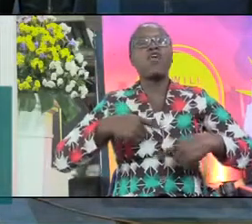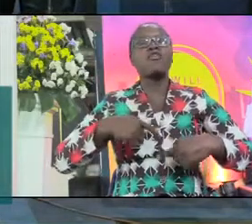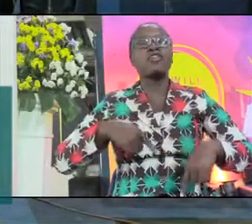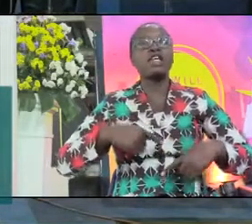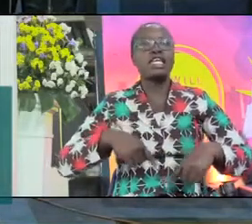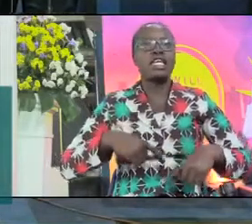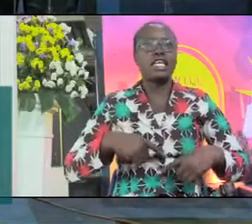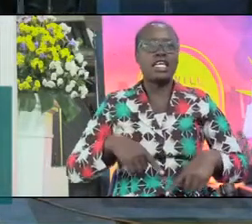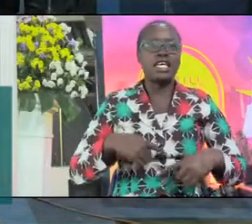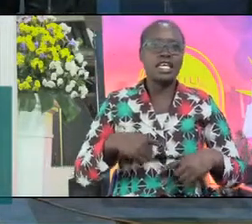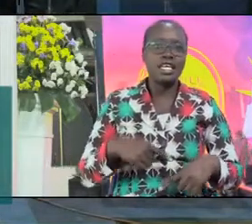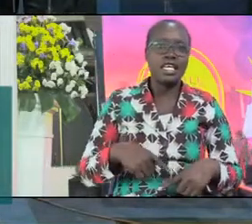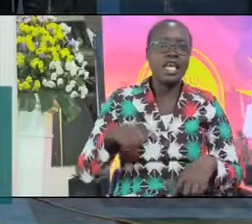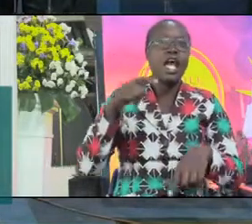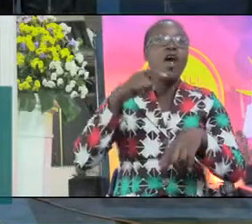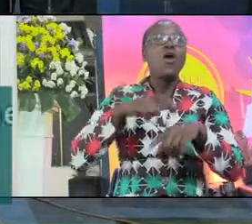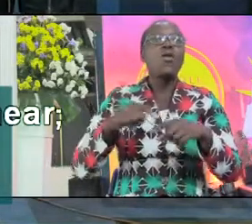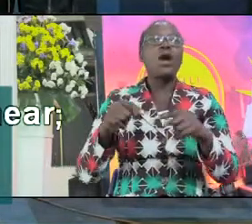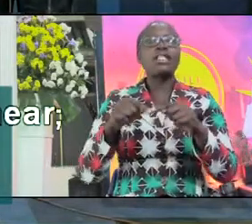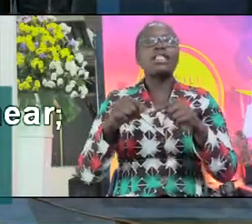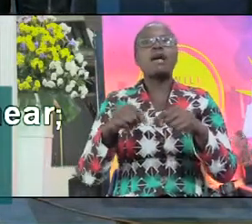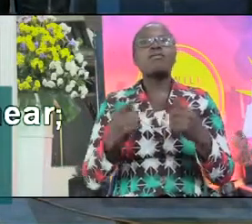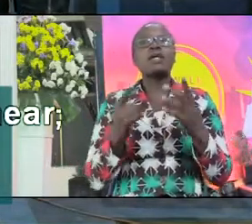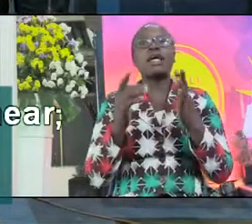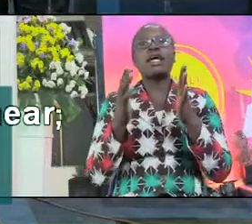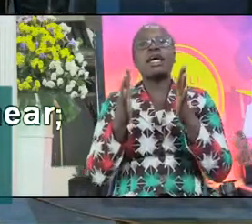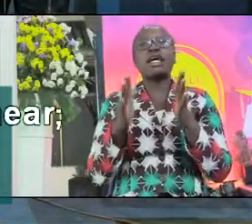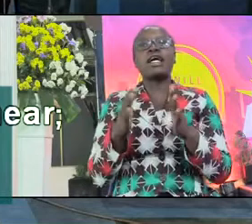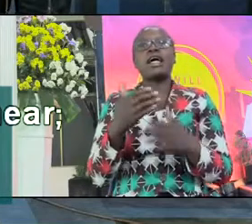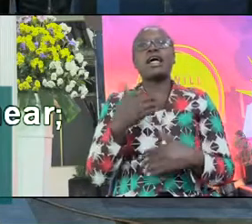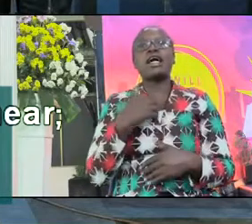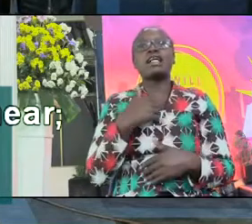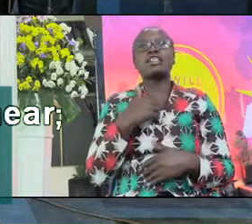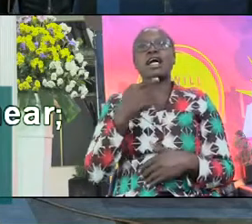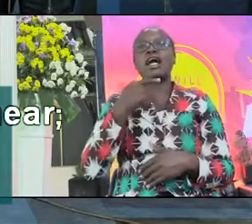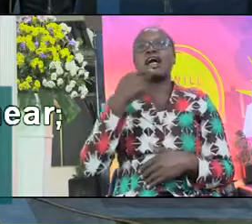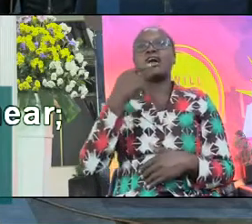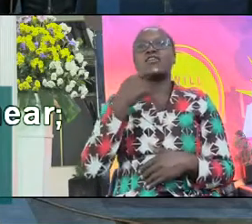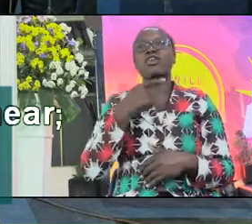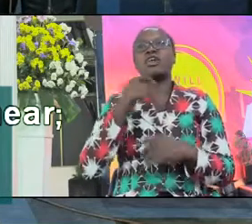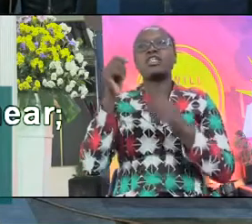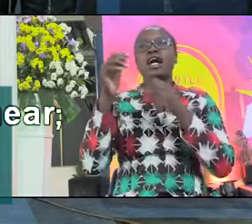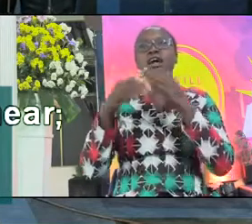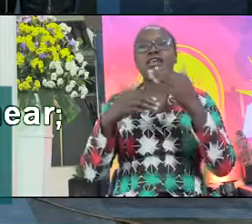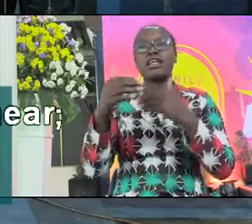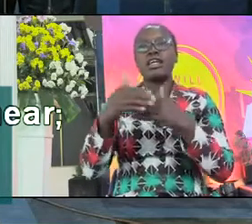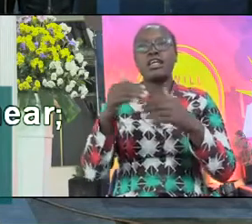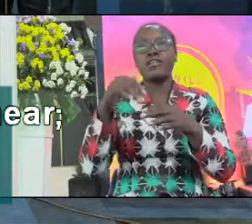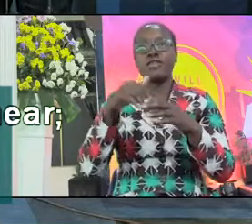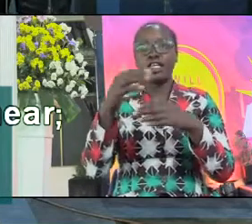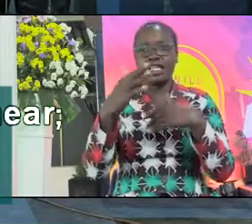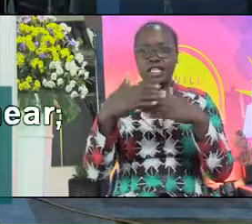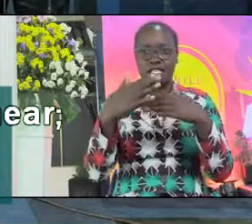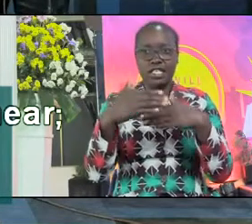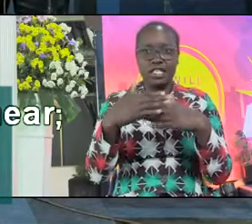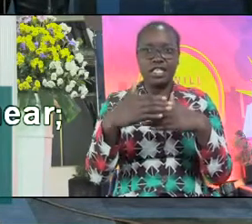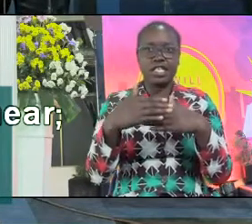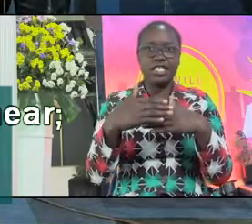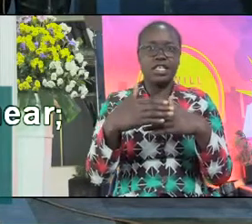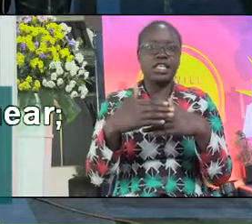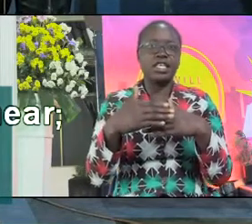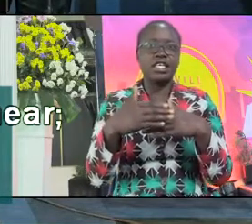straits of fear, when the breakers tell that the reef